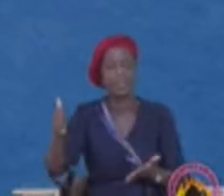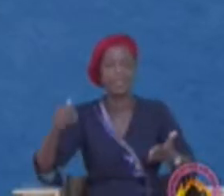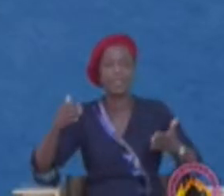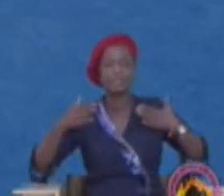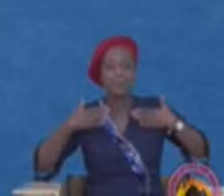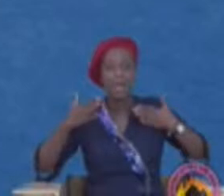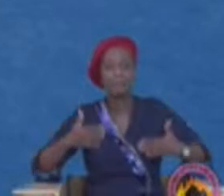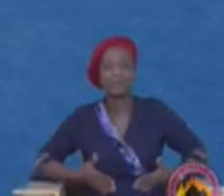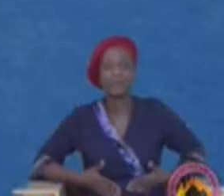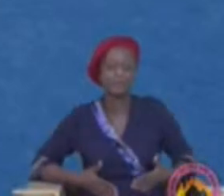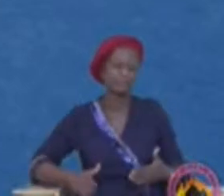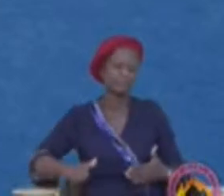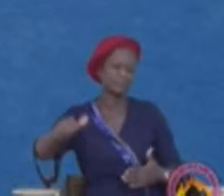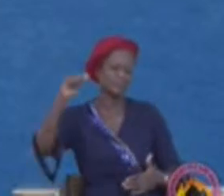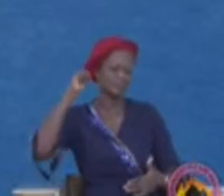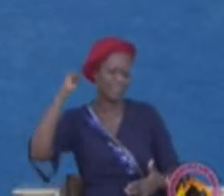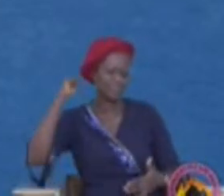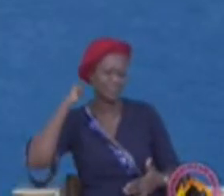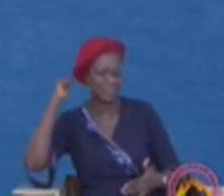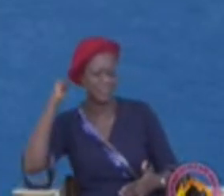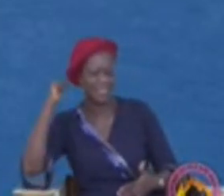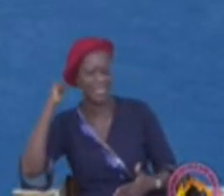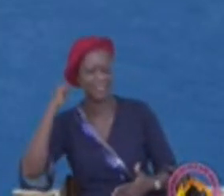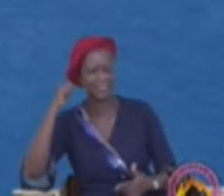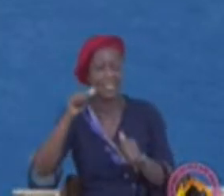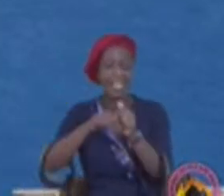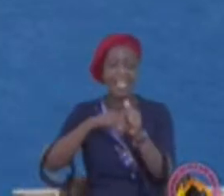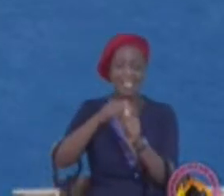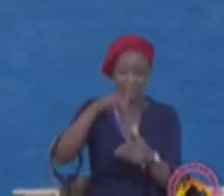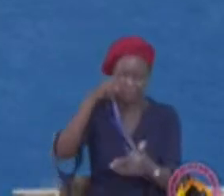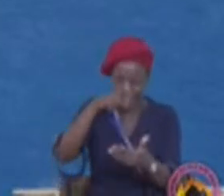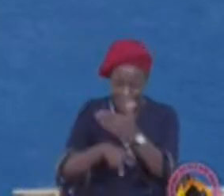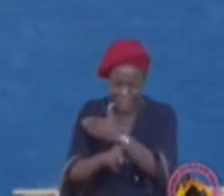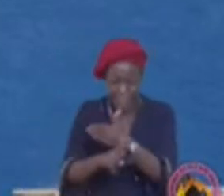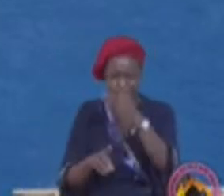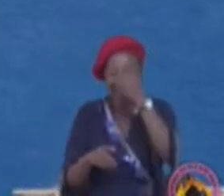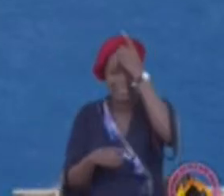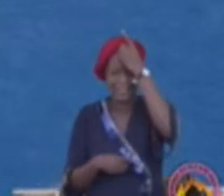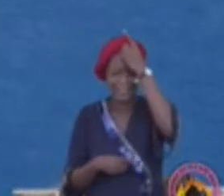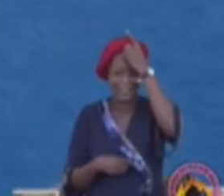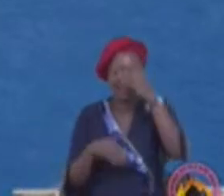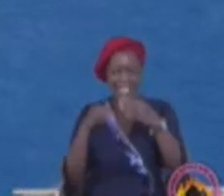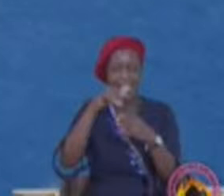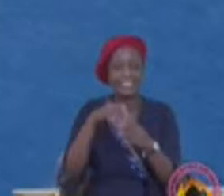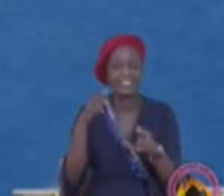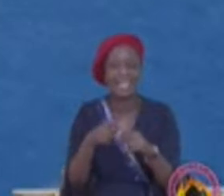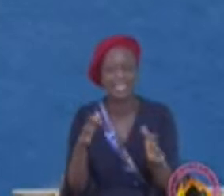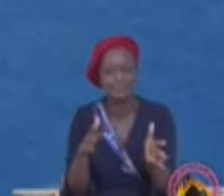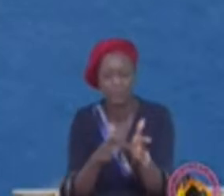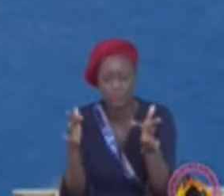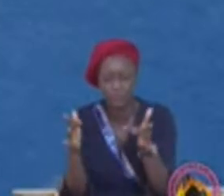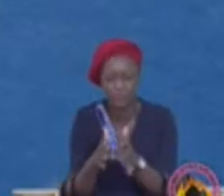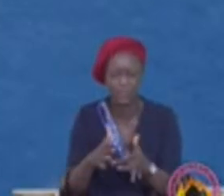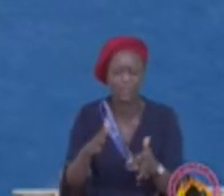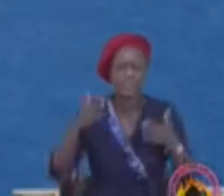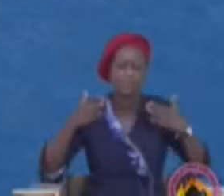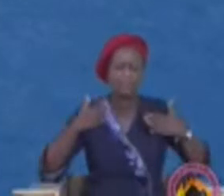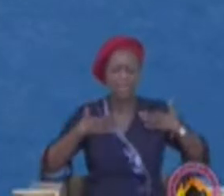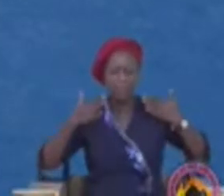body resist and reject every killer disease. In the name of Jesus. My